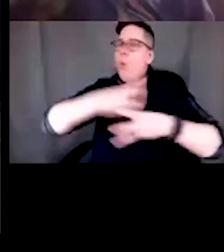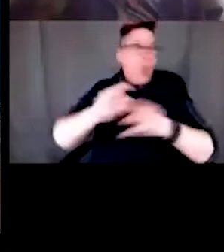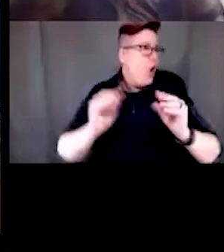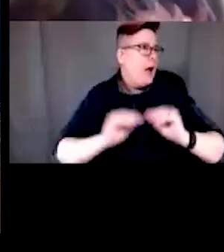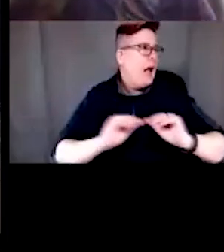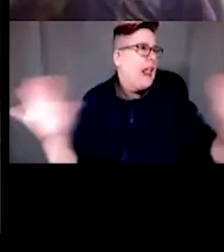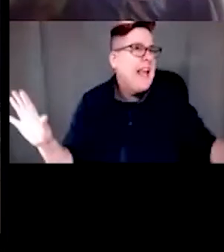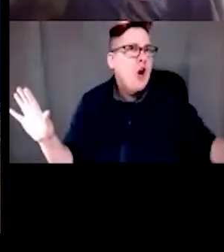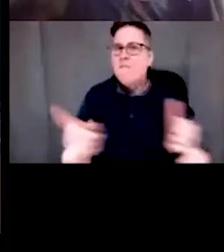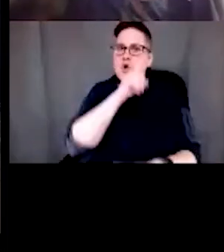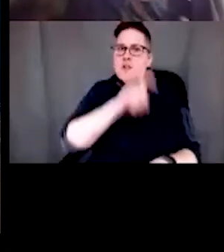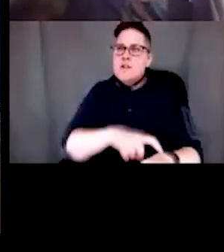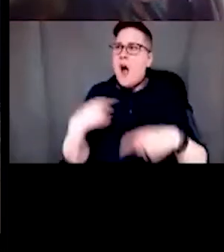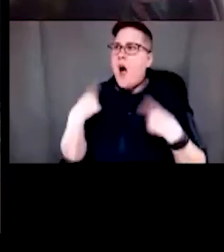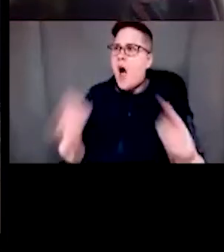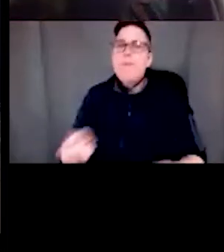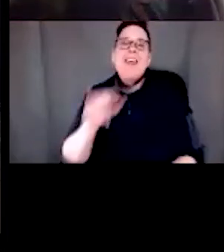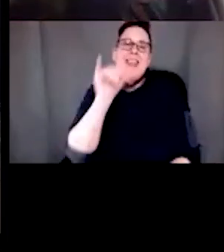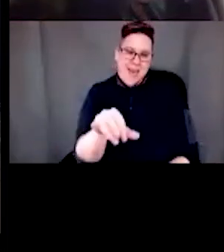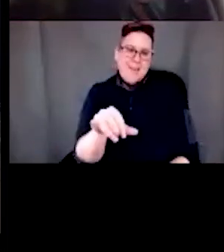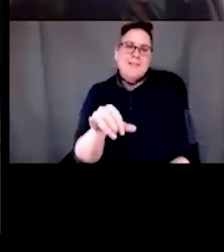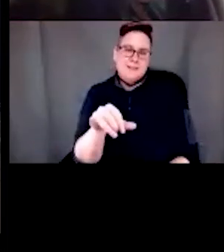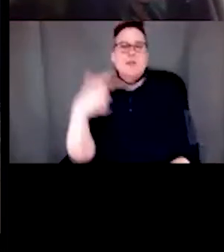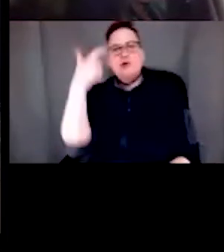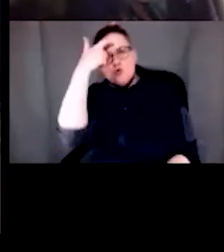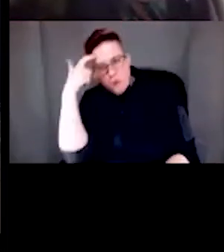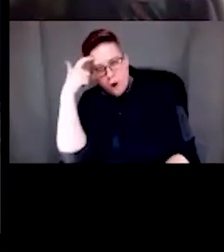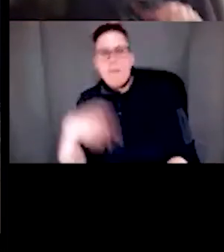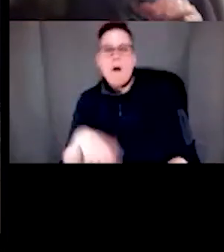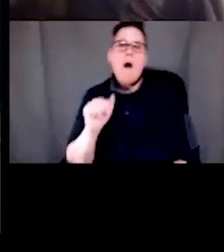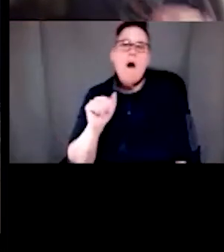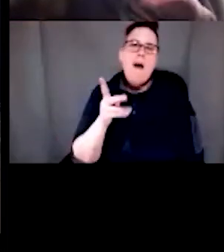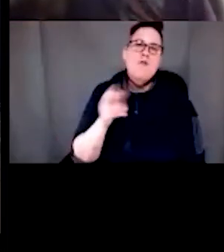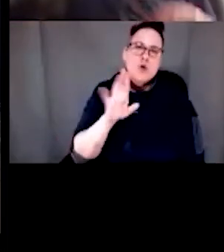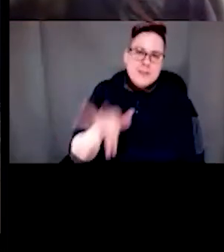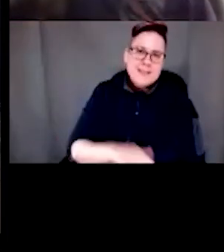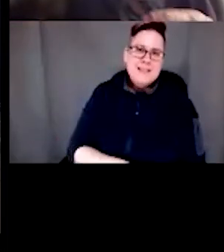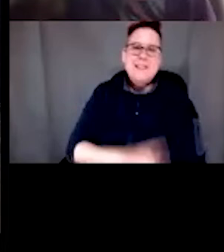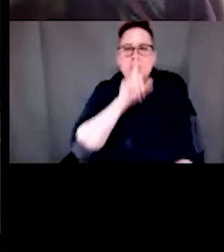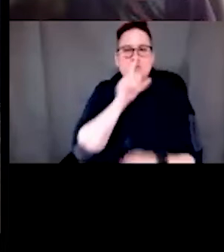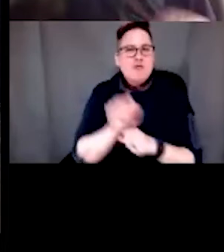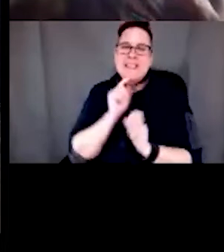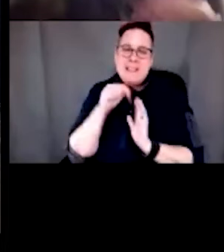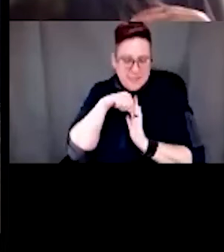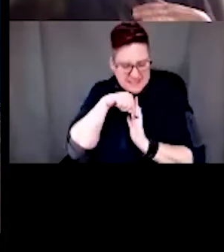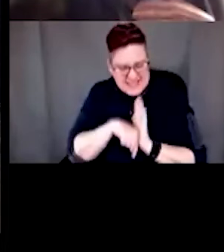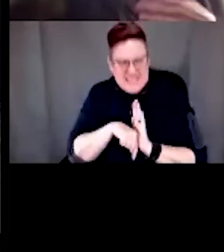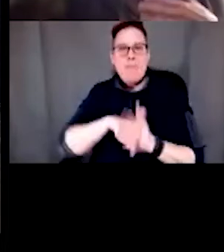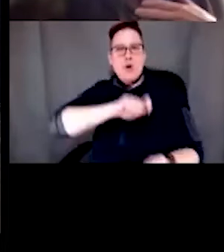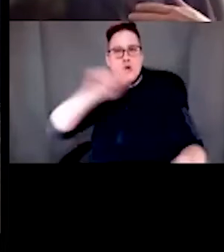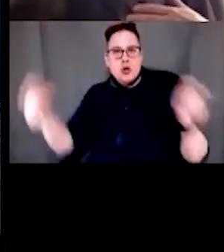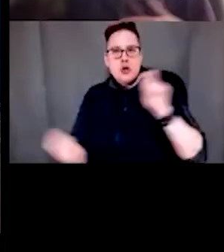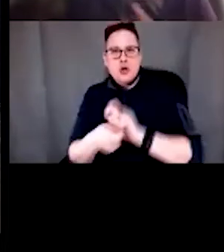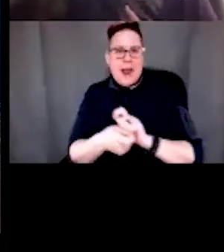clearer. And that's what the issue of trauma and adversity about. It's really about this deep underlying change. You put on